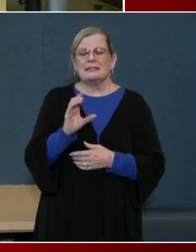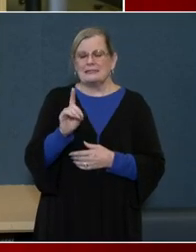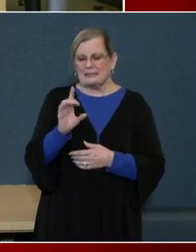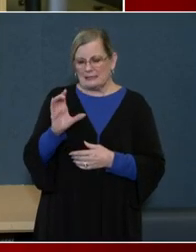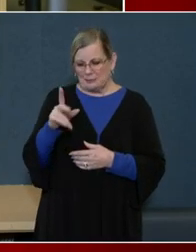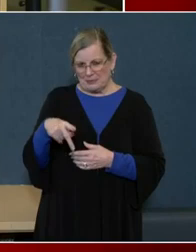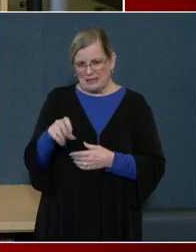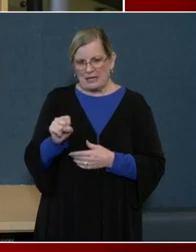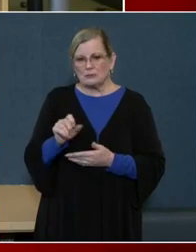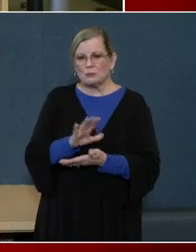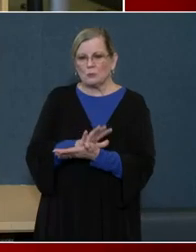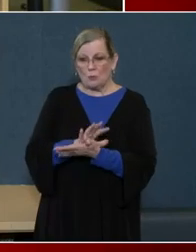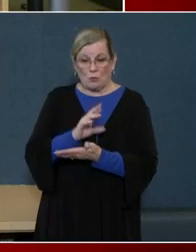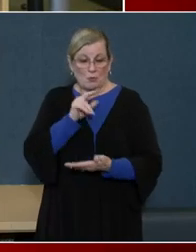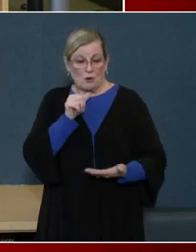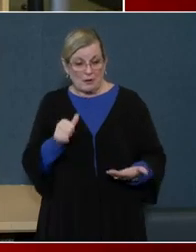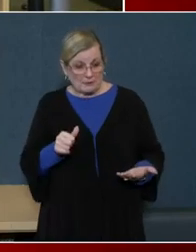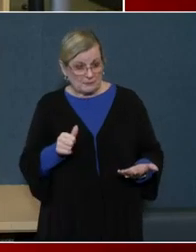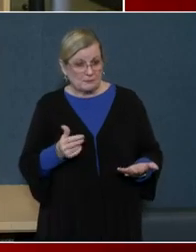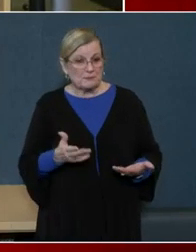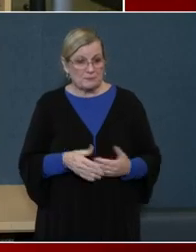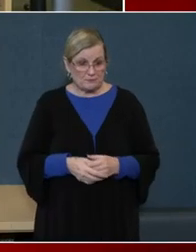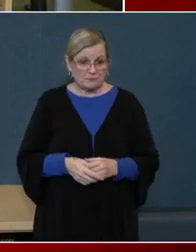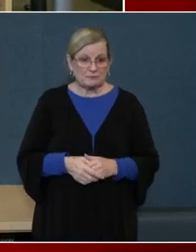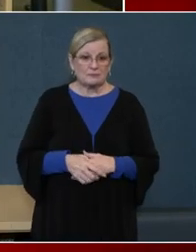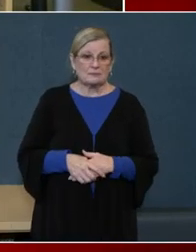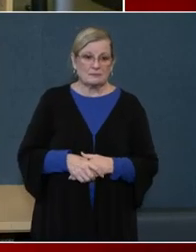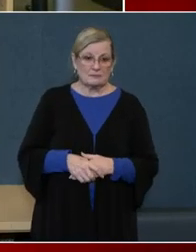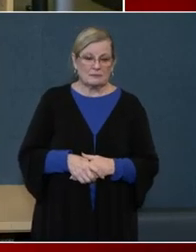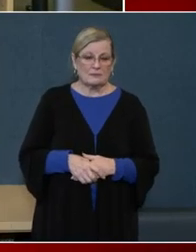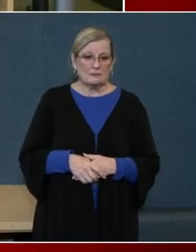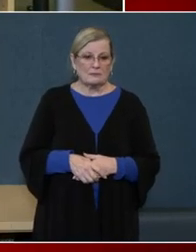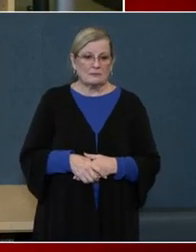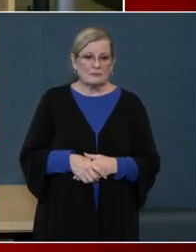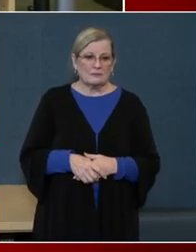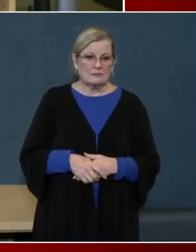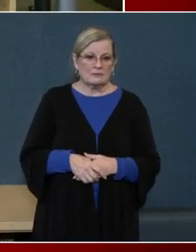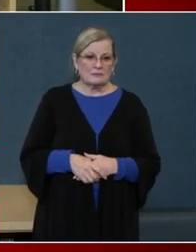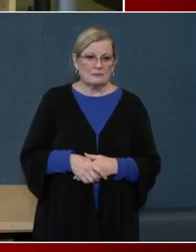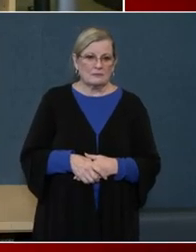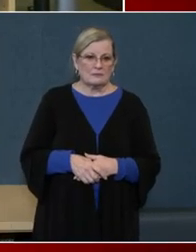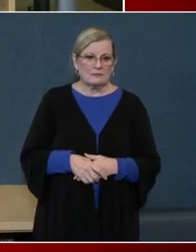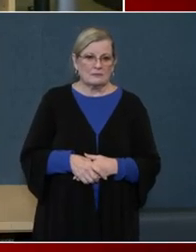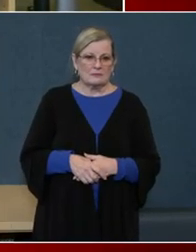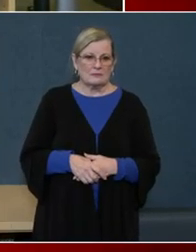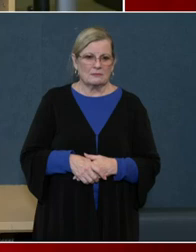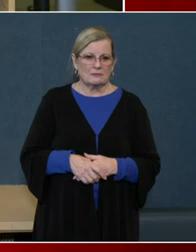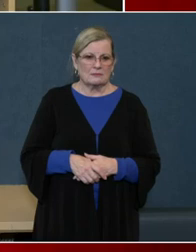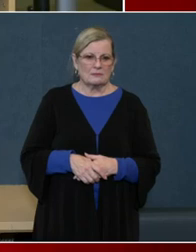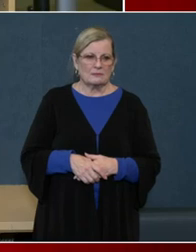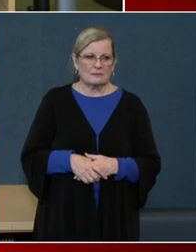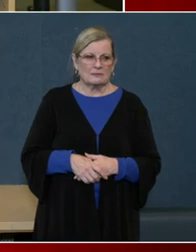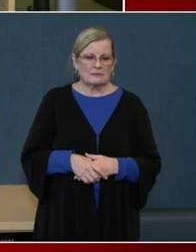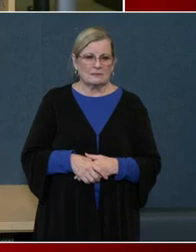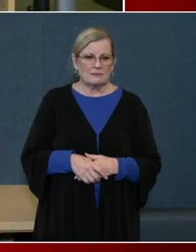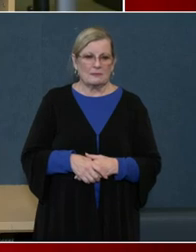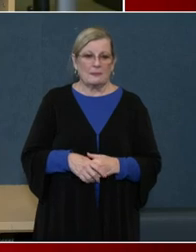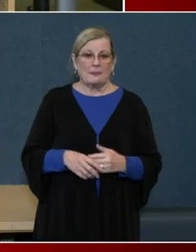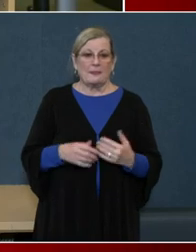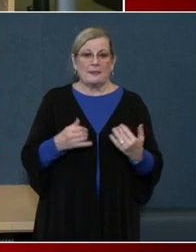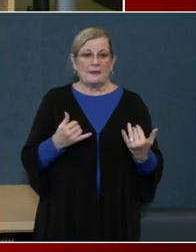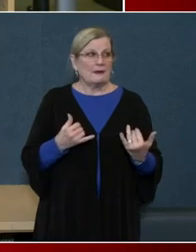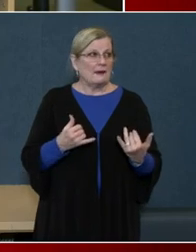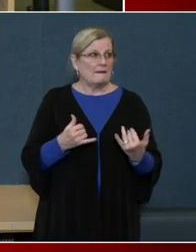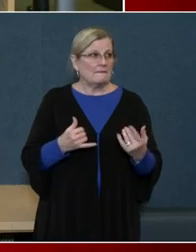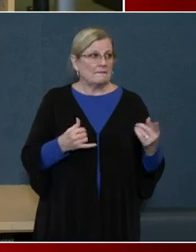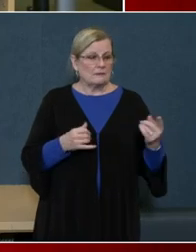you currently have the immunization certification for? Yeah, so I don't have current